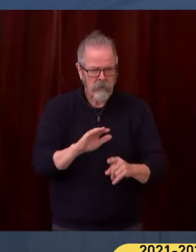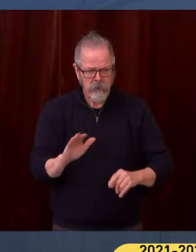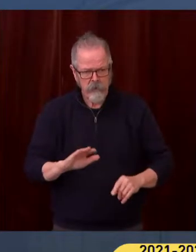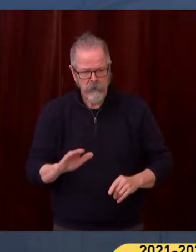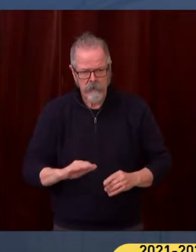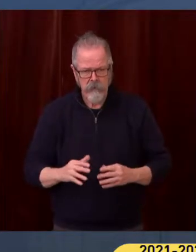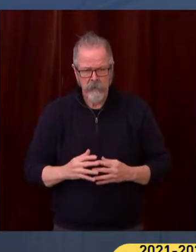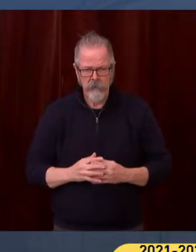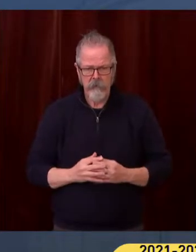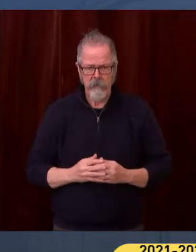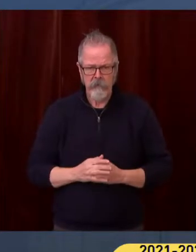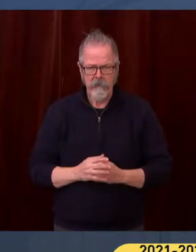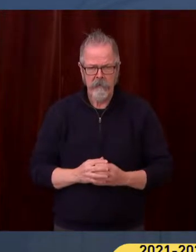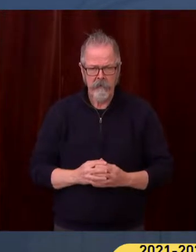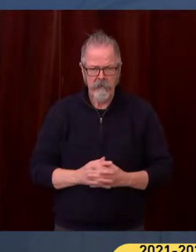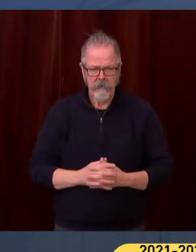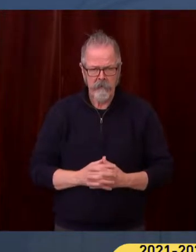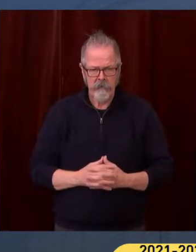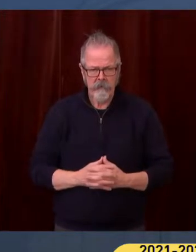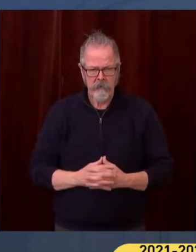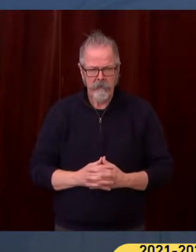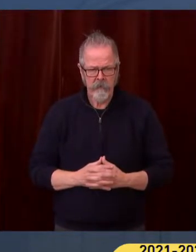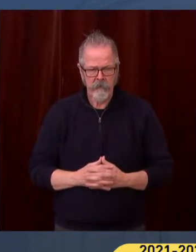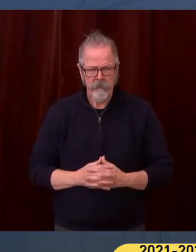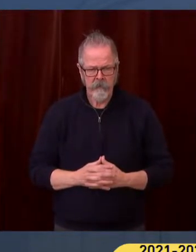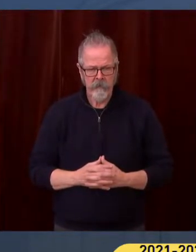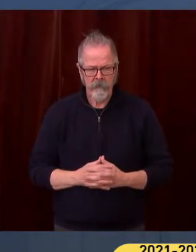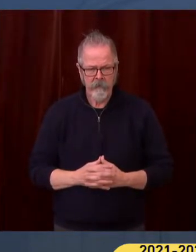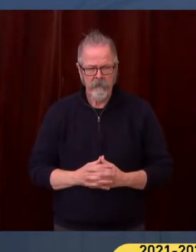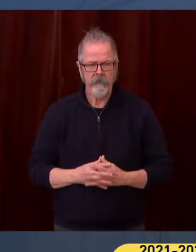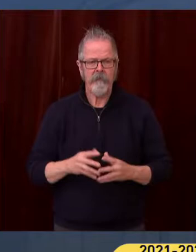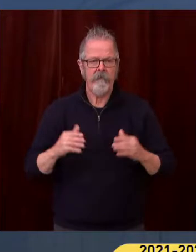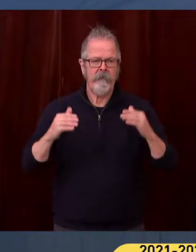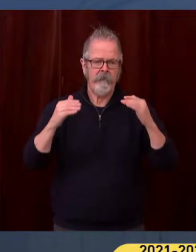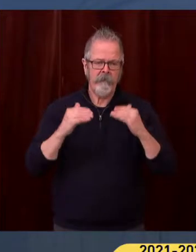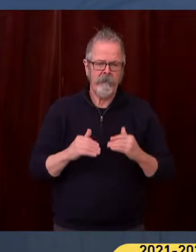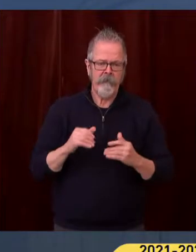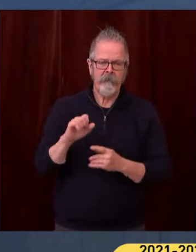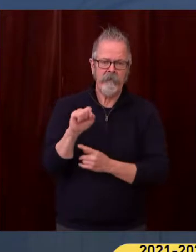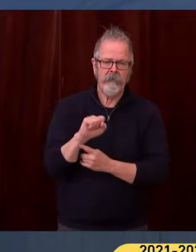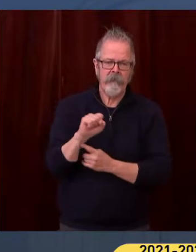All right. Up next, we'll go to Joe Sullivan with the Seattle Times. Go ahead, Joe.